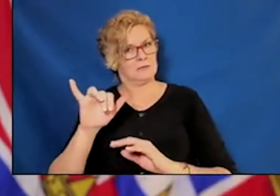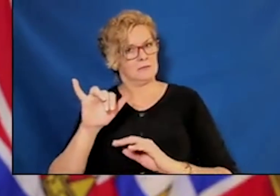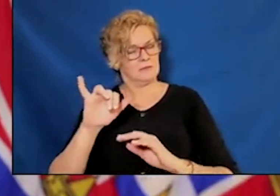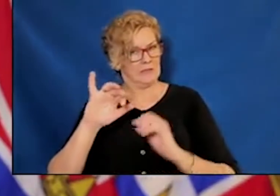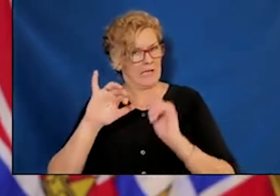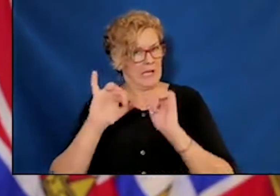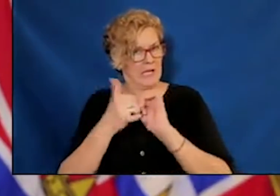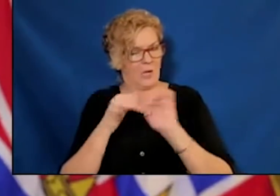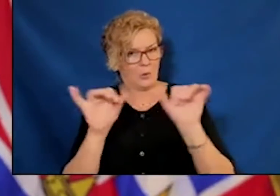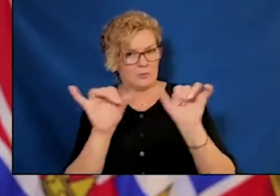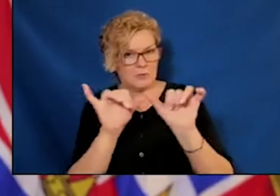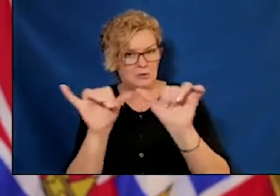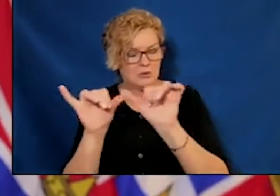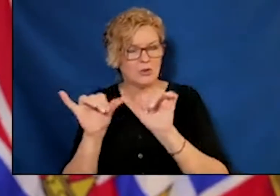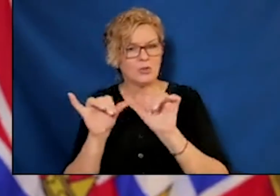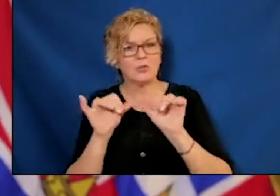that